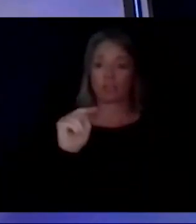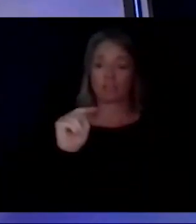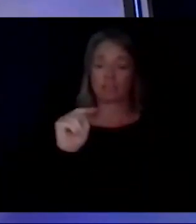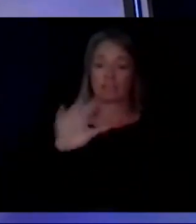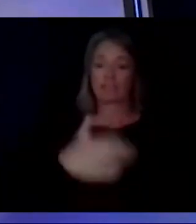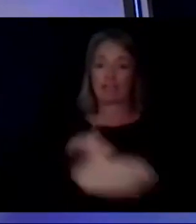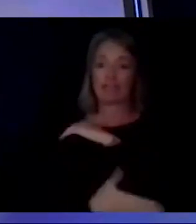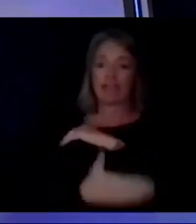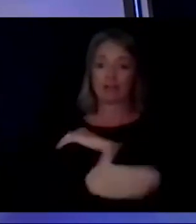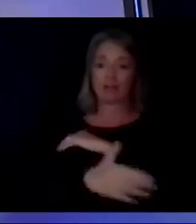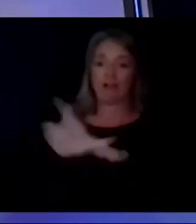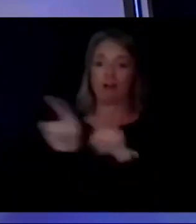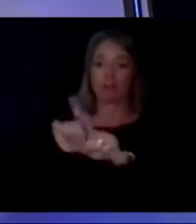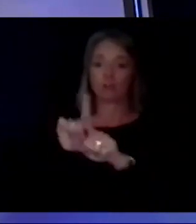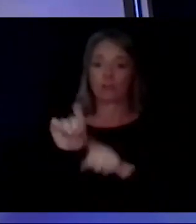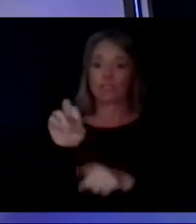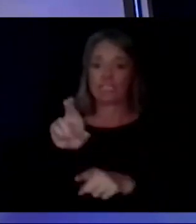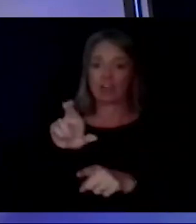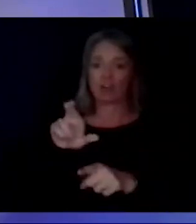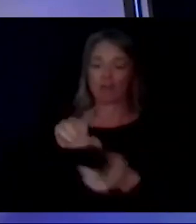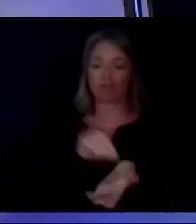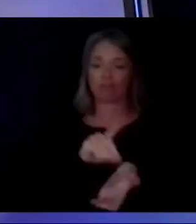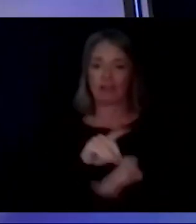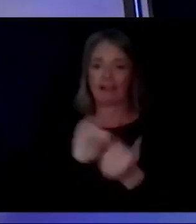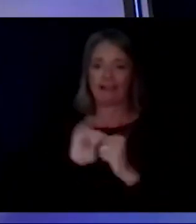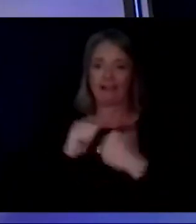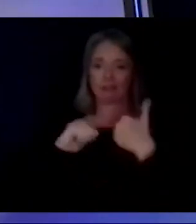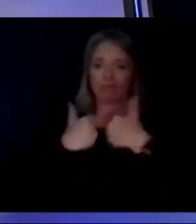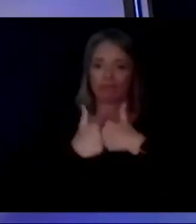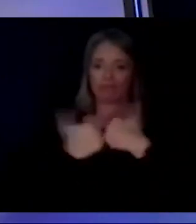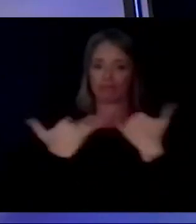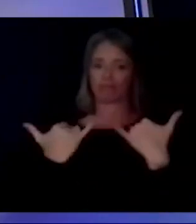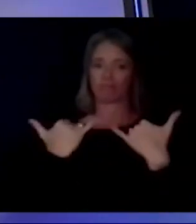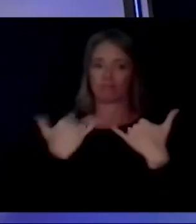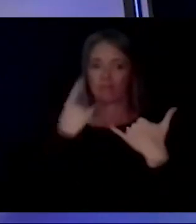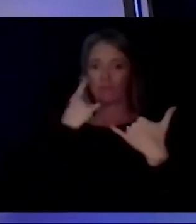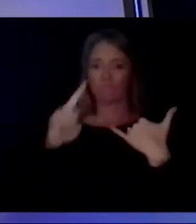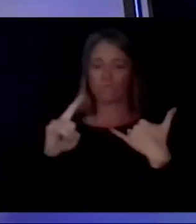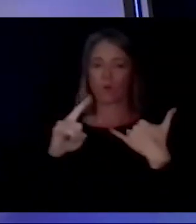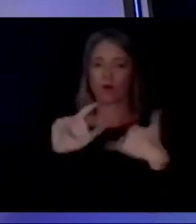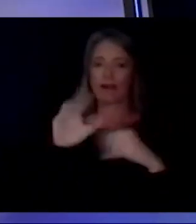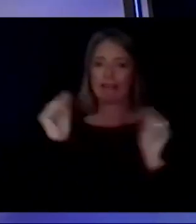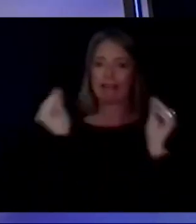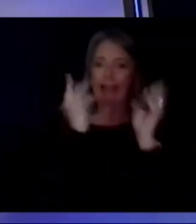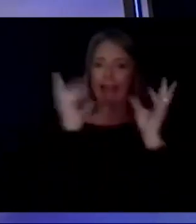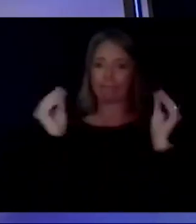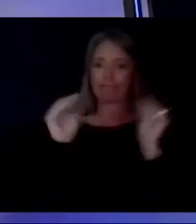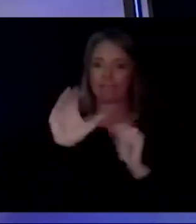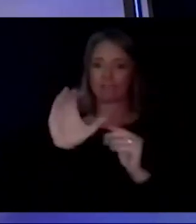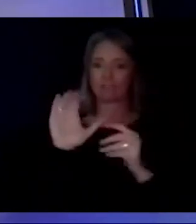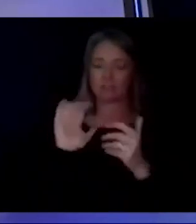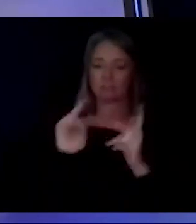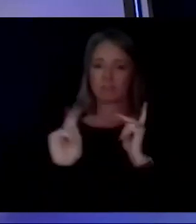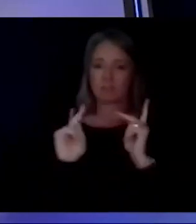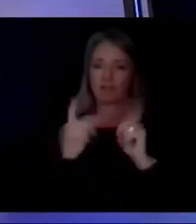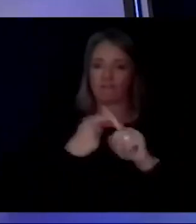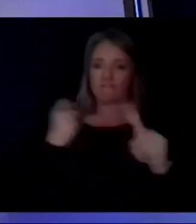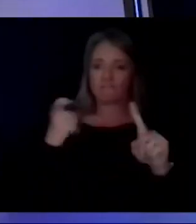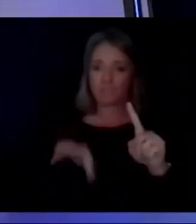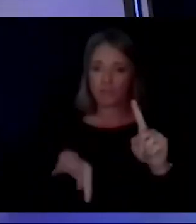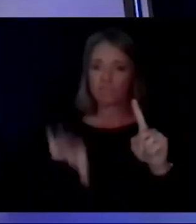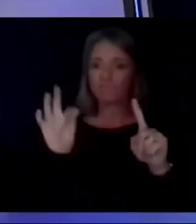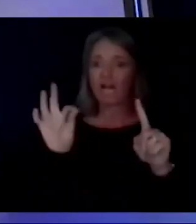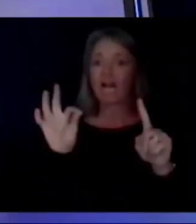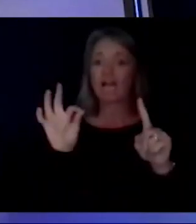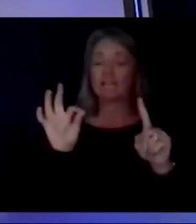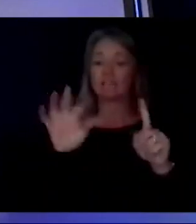How challenging is it right now just for the ambulance crews to find a place to take our patients? And you and I were talking a little bit before we started this morning. Talk to us